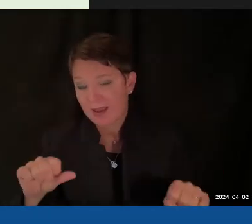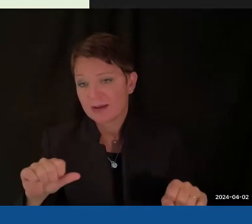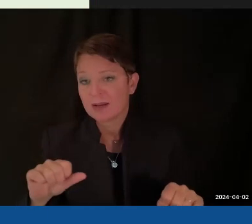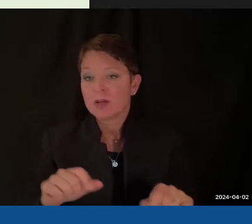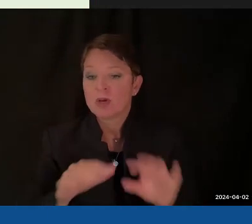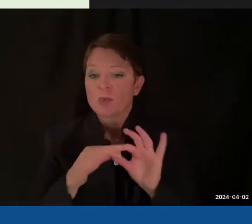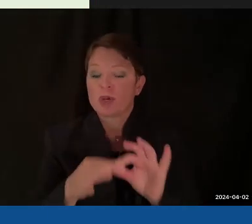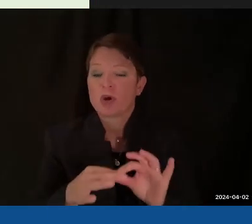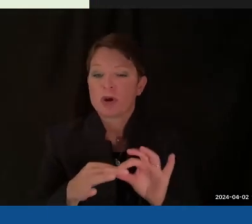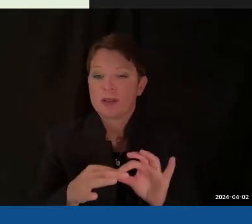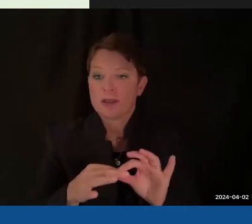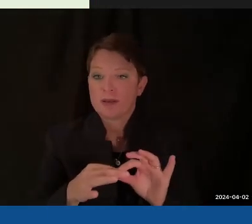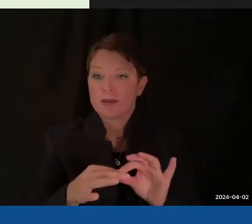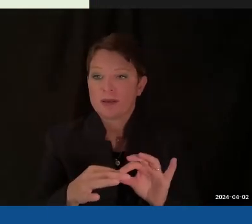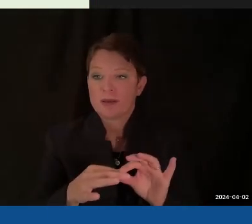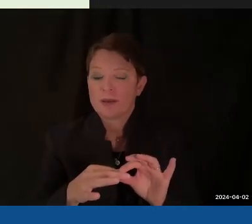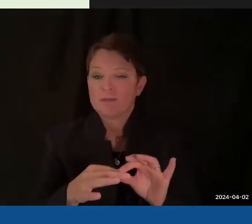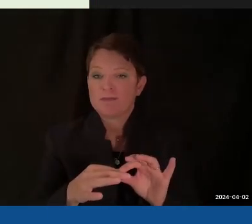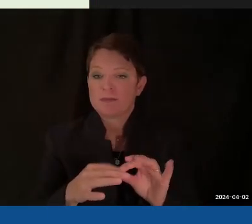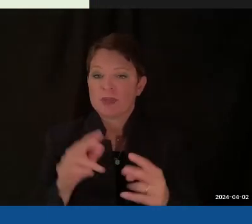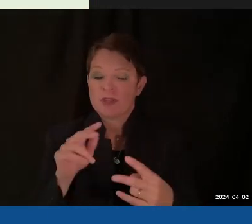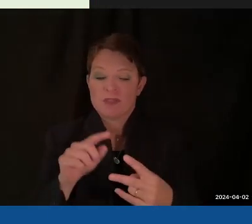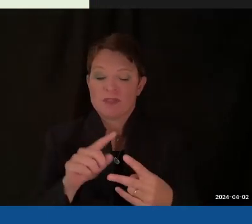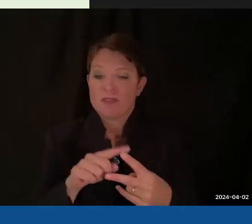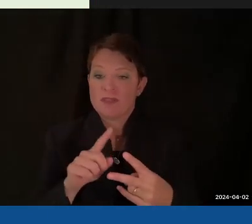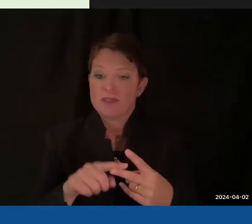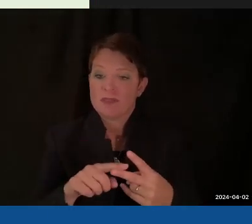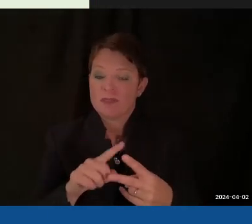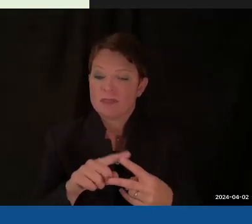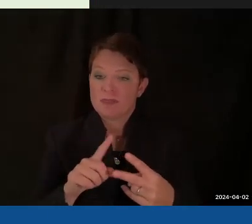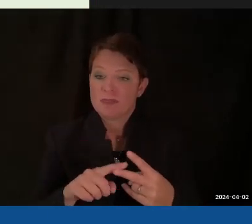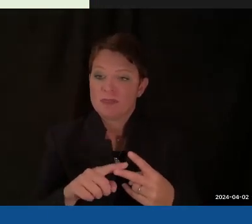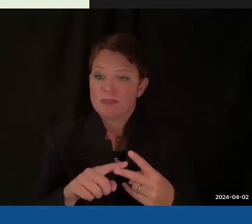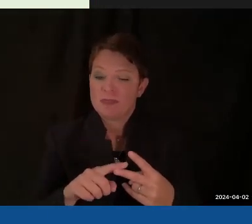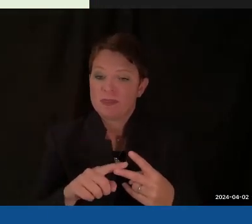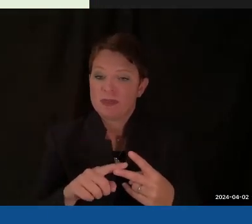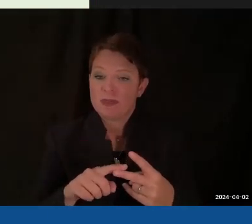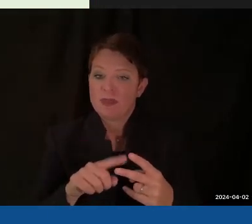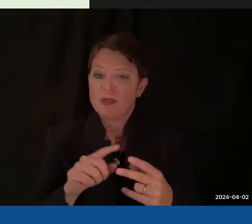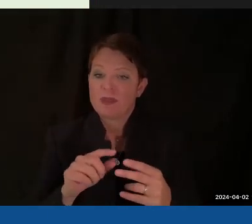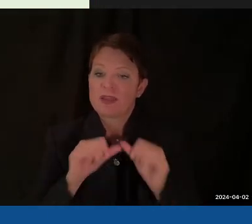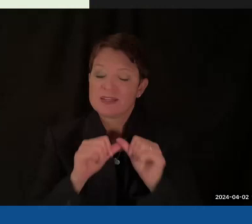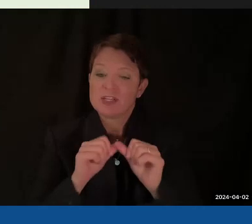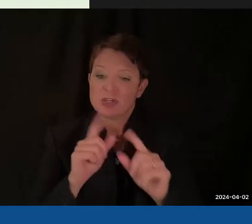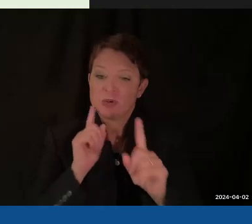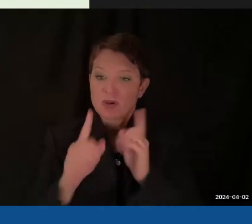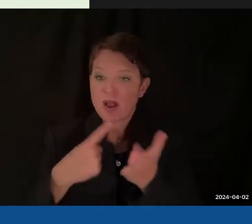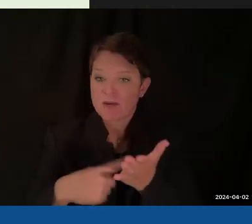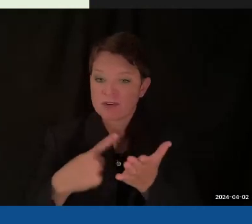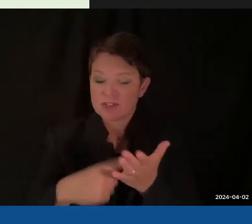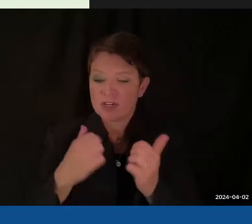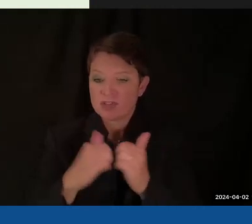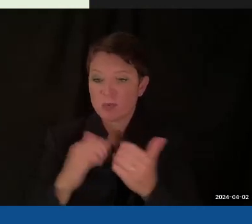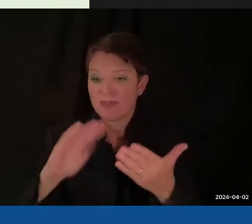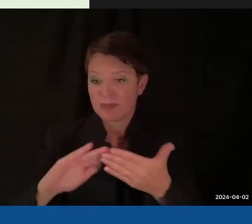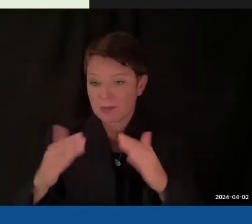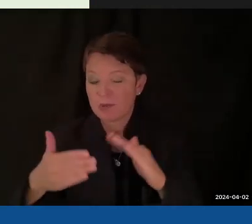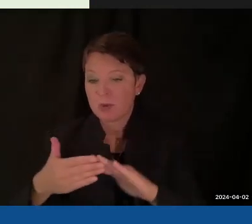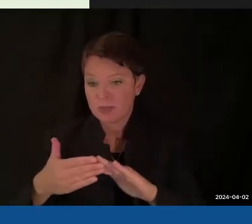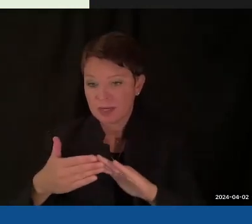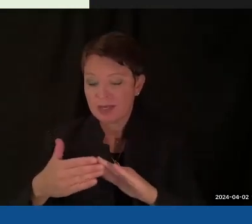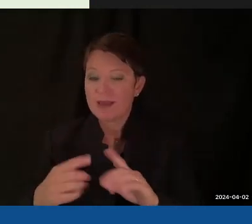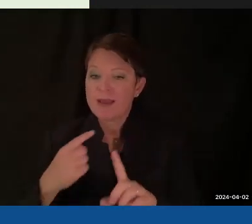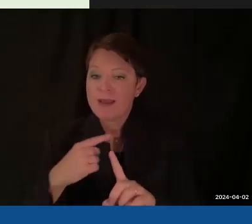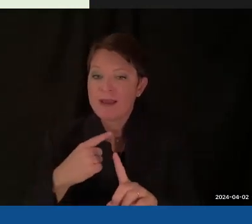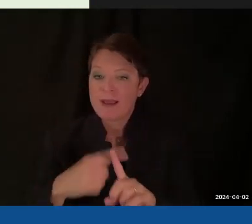terms of the AMI ban, so those have not been defined yet. It will be subject to continued conversations with the community